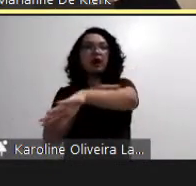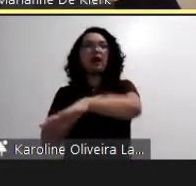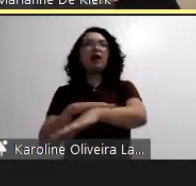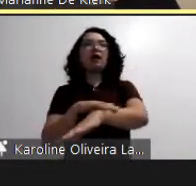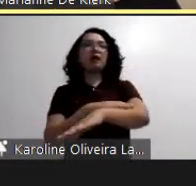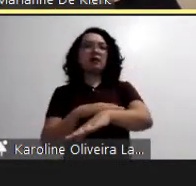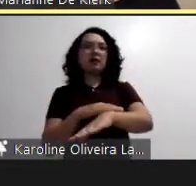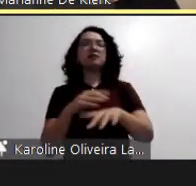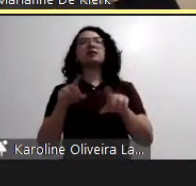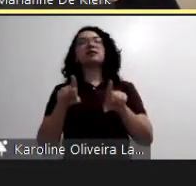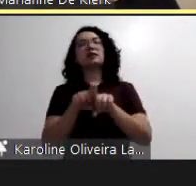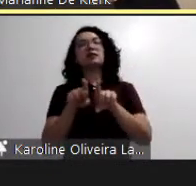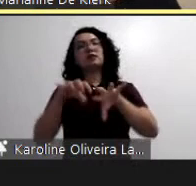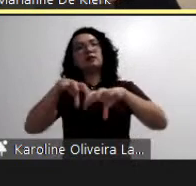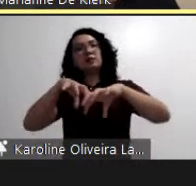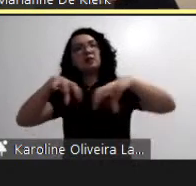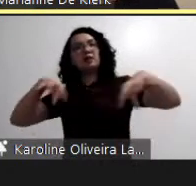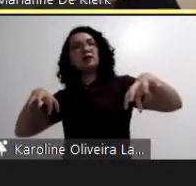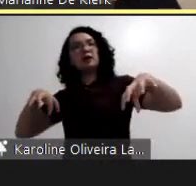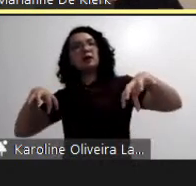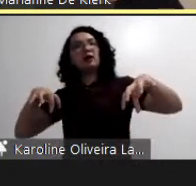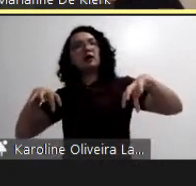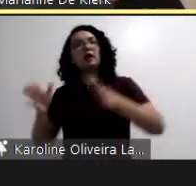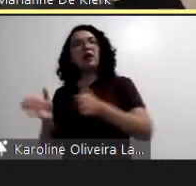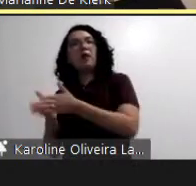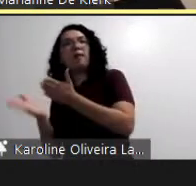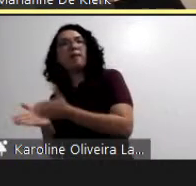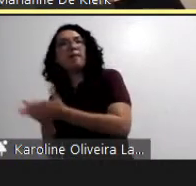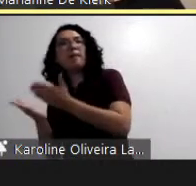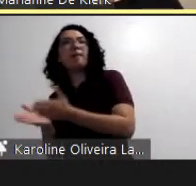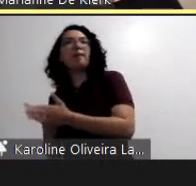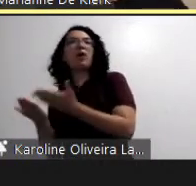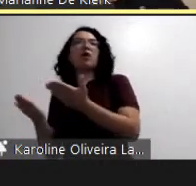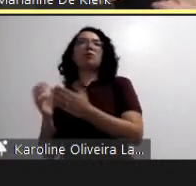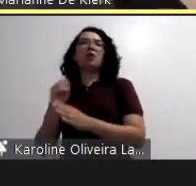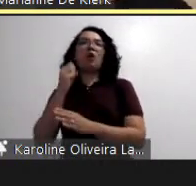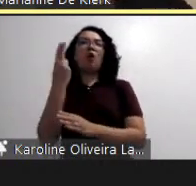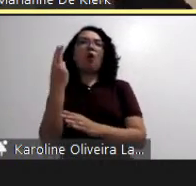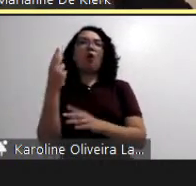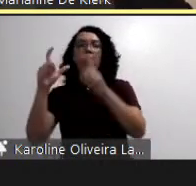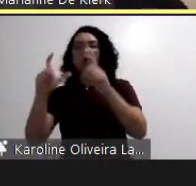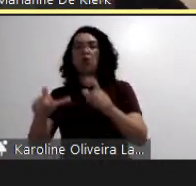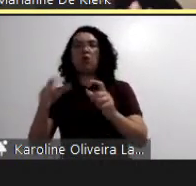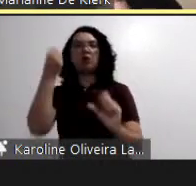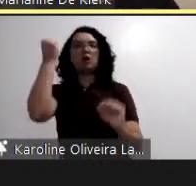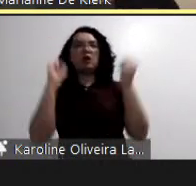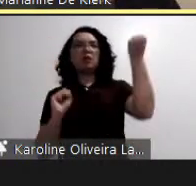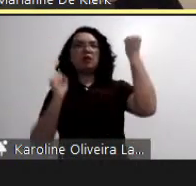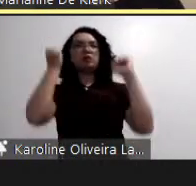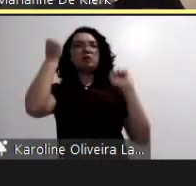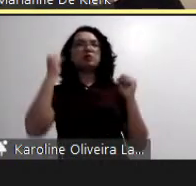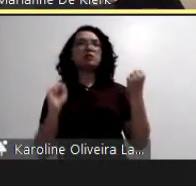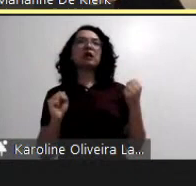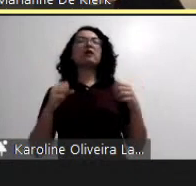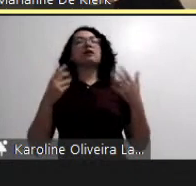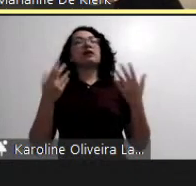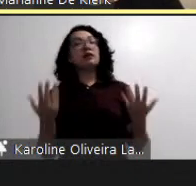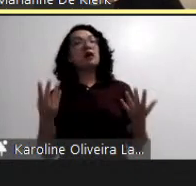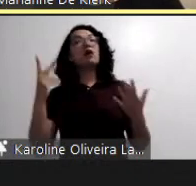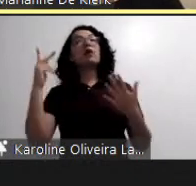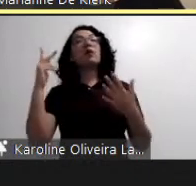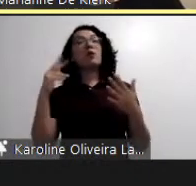spatial segregation, which actually existed from colonial times, was formalized into zoning and